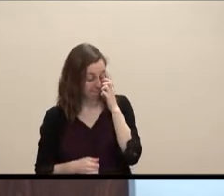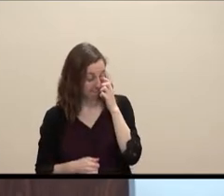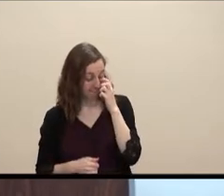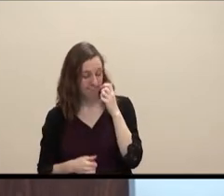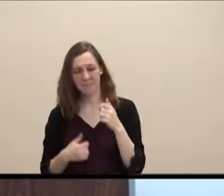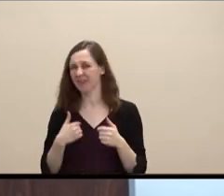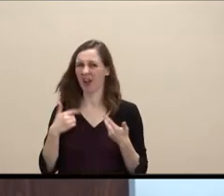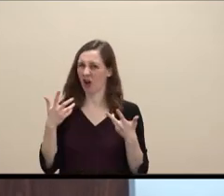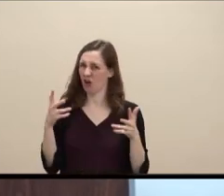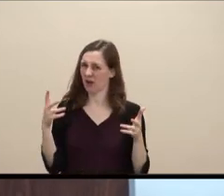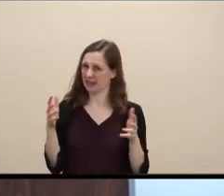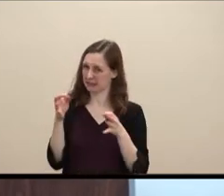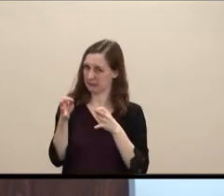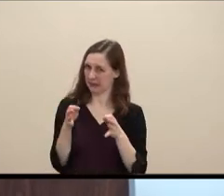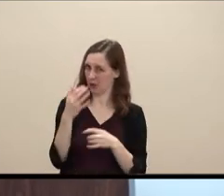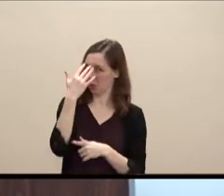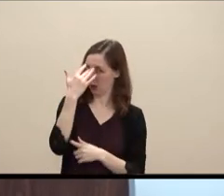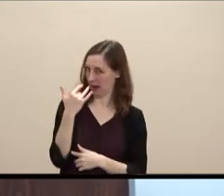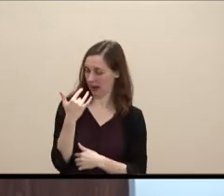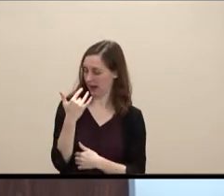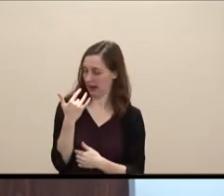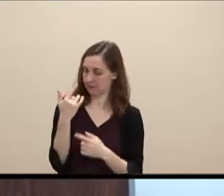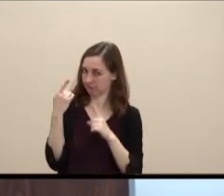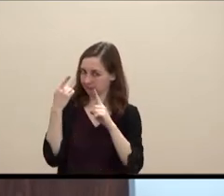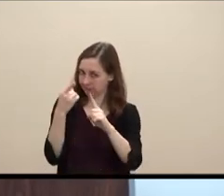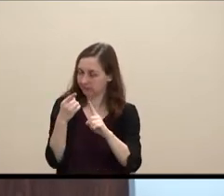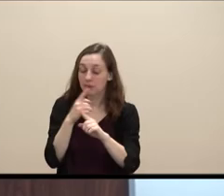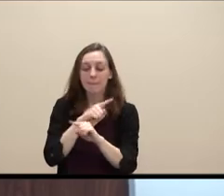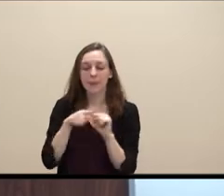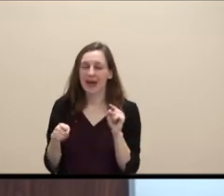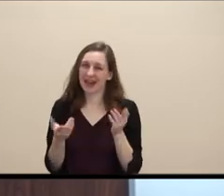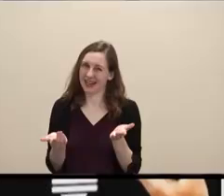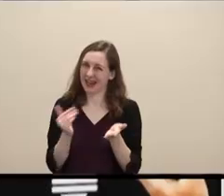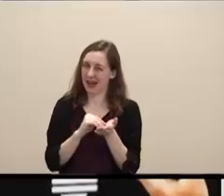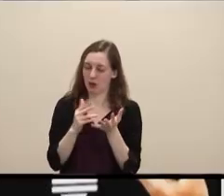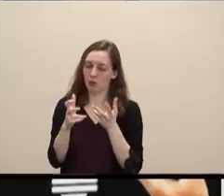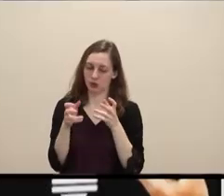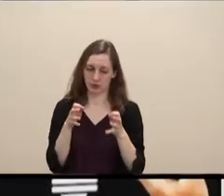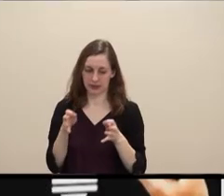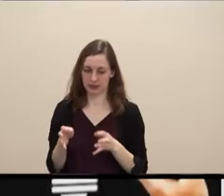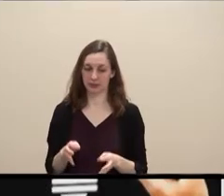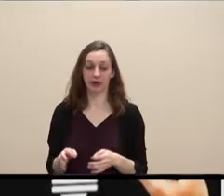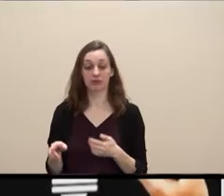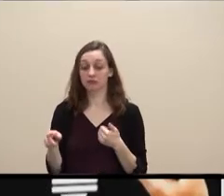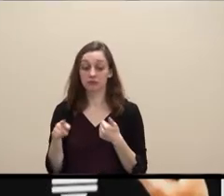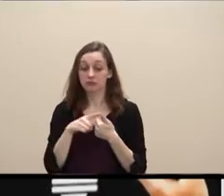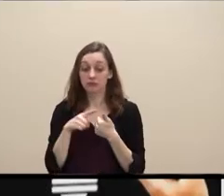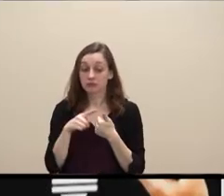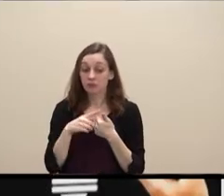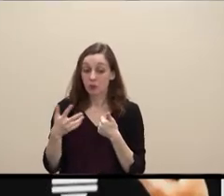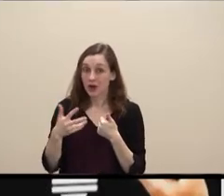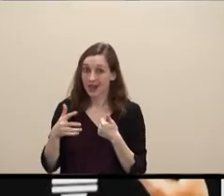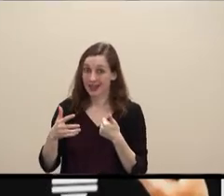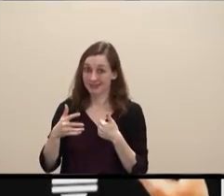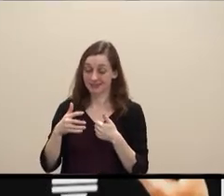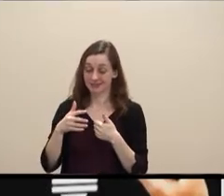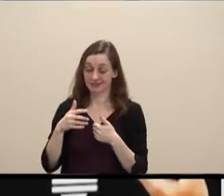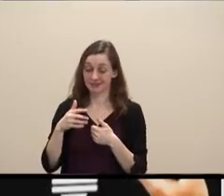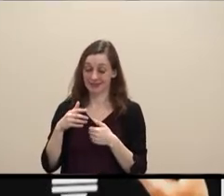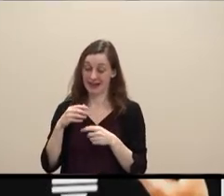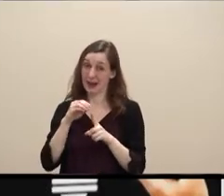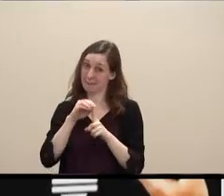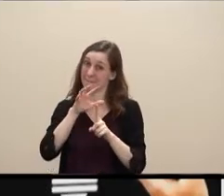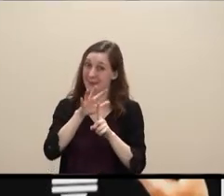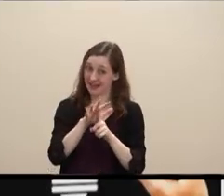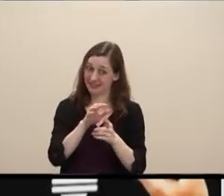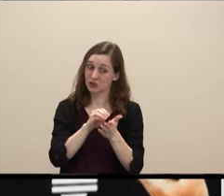I've shared why we do this work, but I always like to talk about the why. You know, one is always about the impact we have on